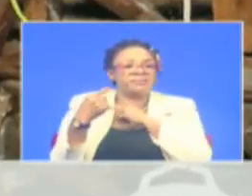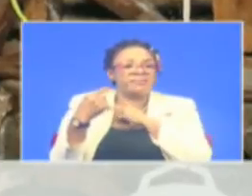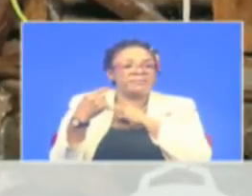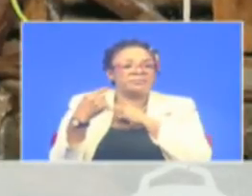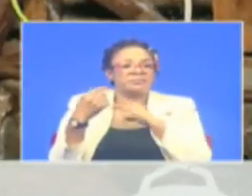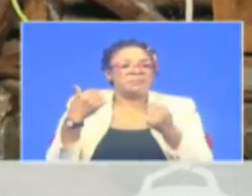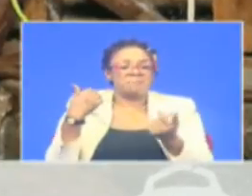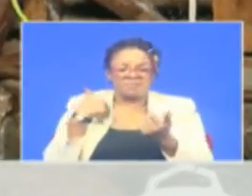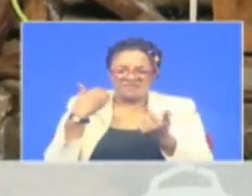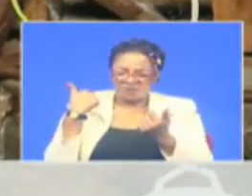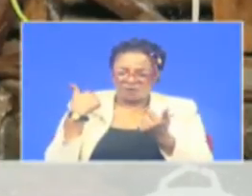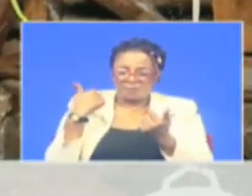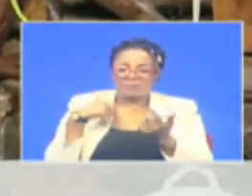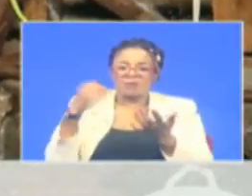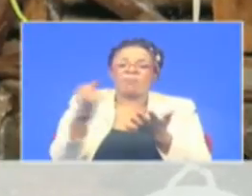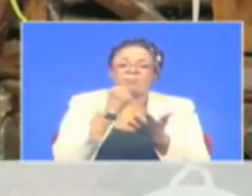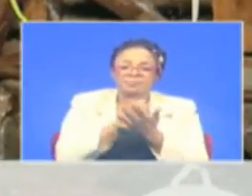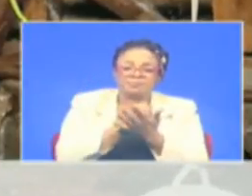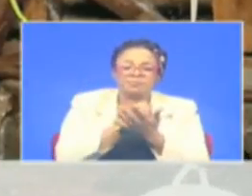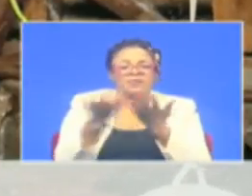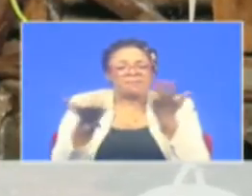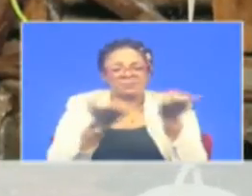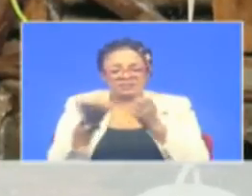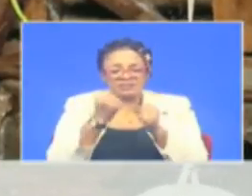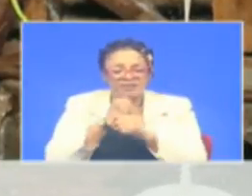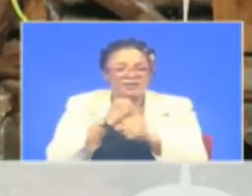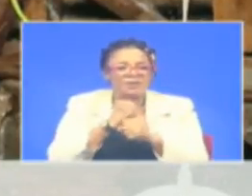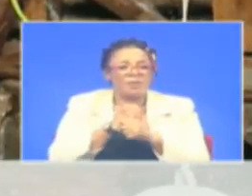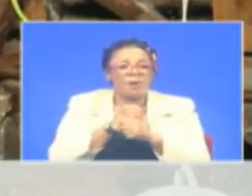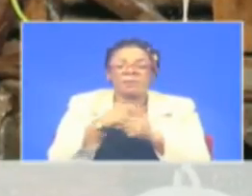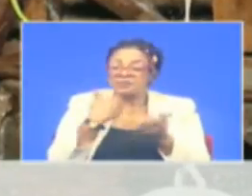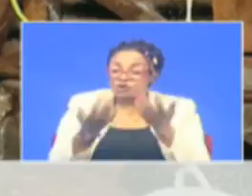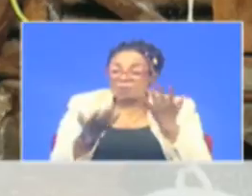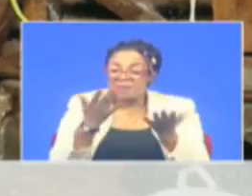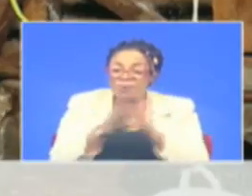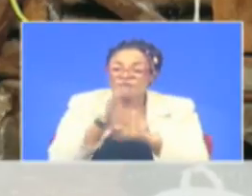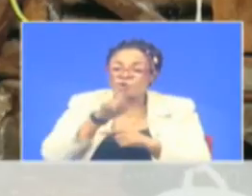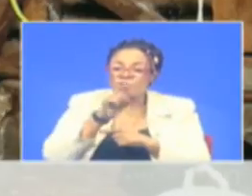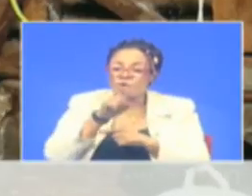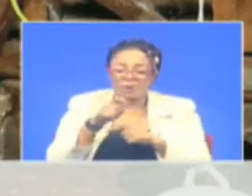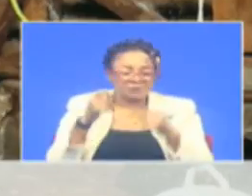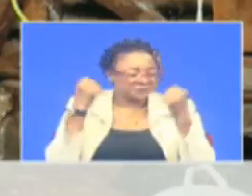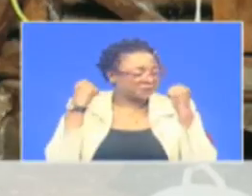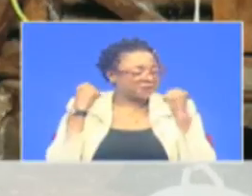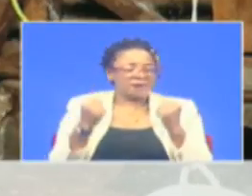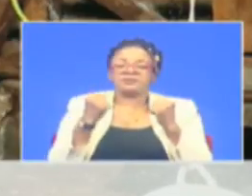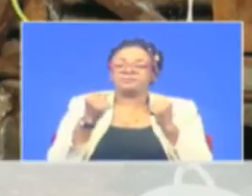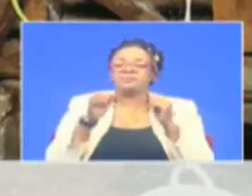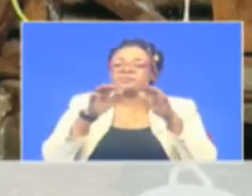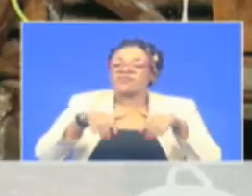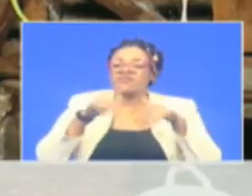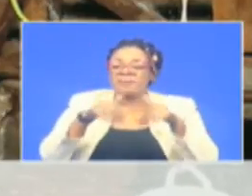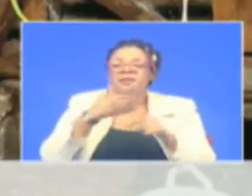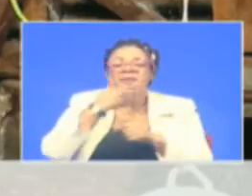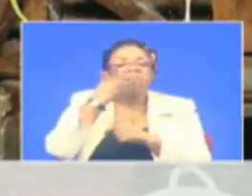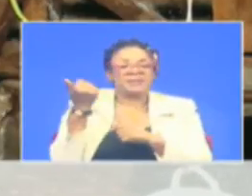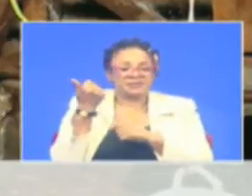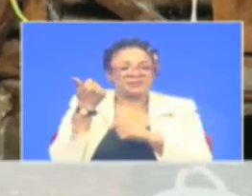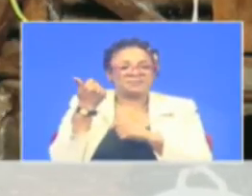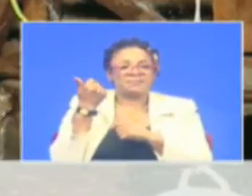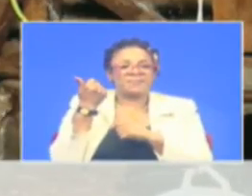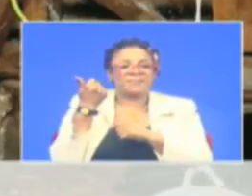kazi, nimefanya biashara, na hakuna kitu naweza compare na like farming. Farming is the best thing, I think. Juu,